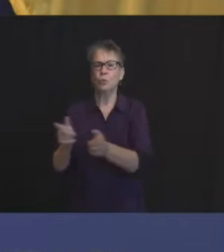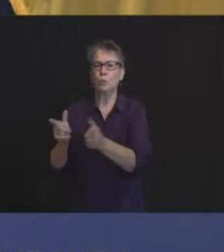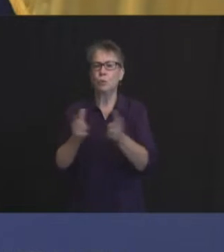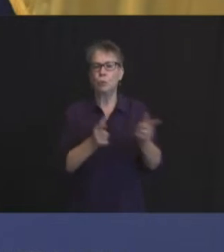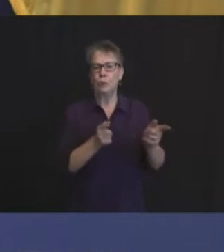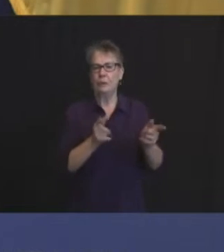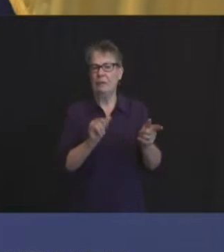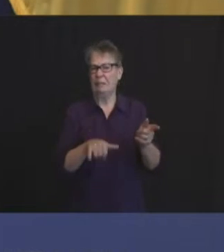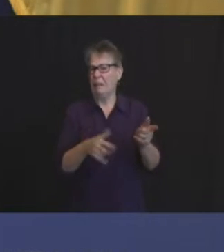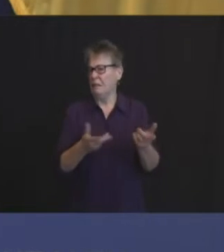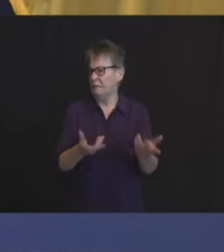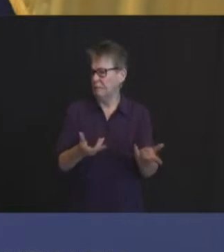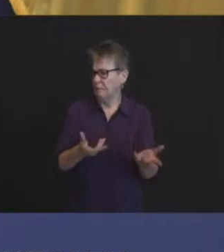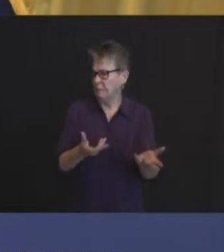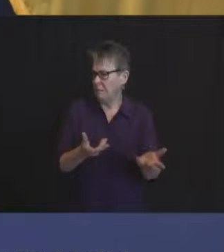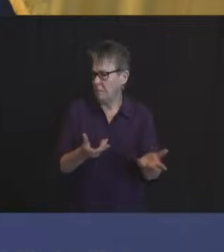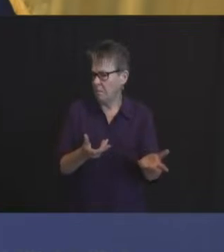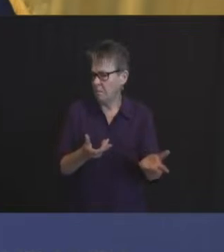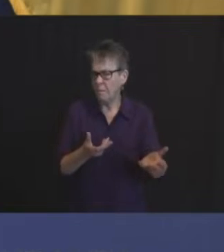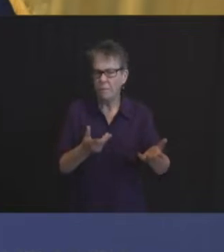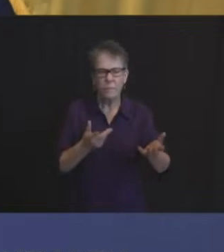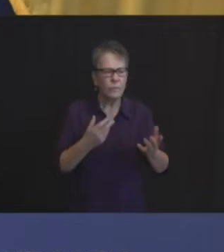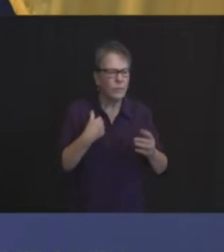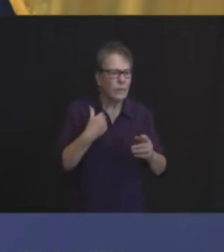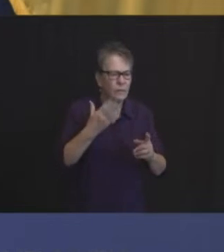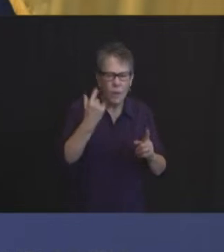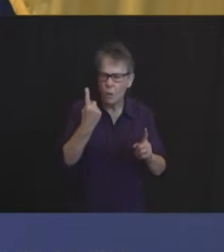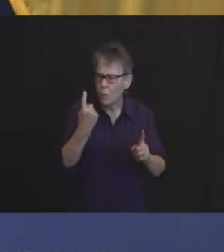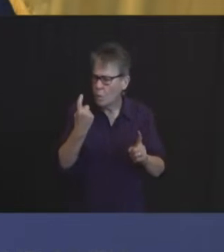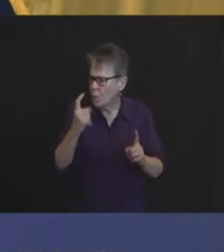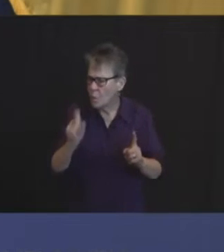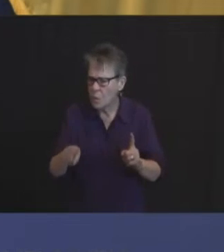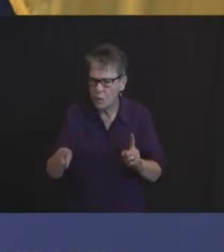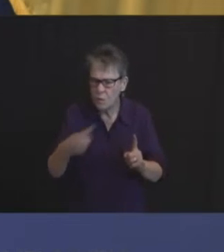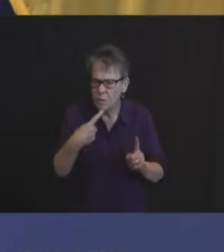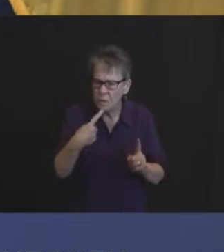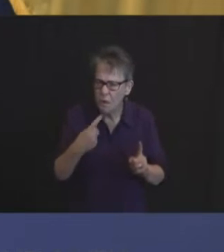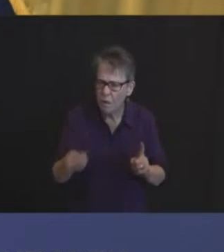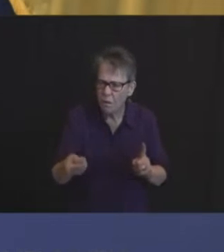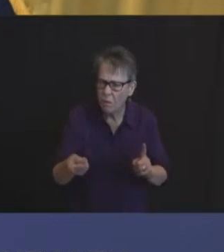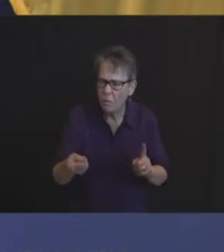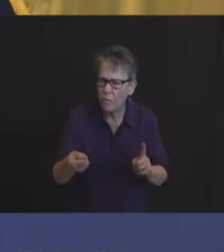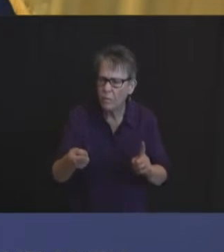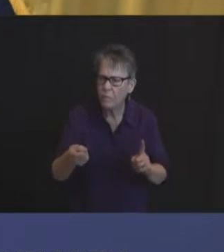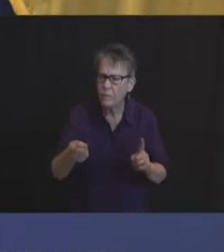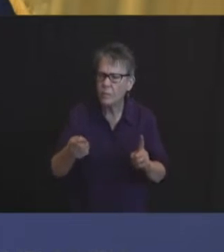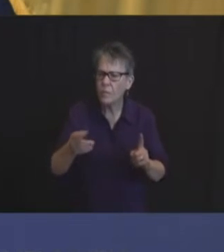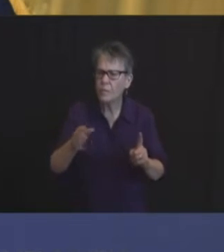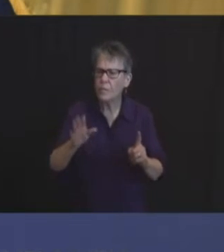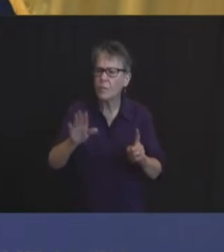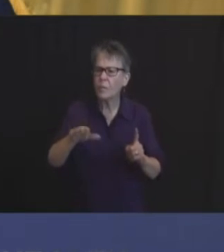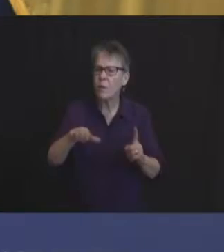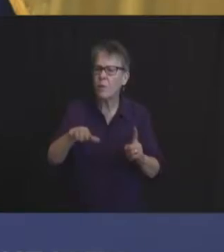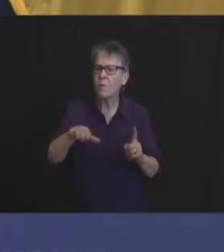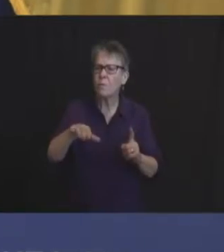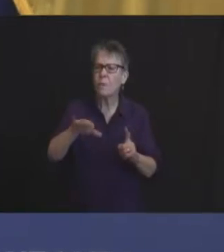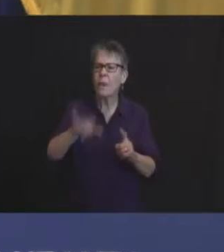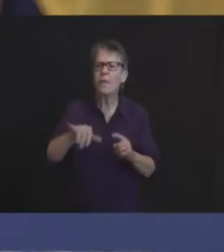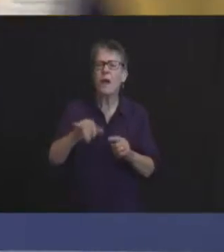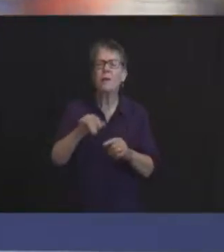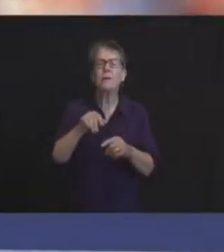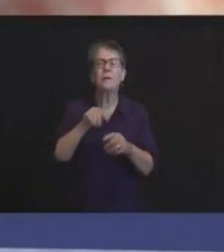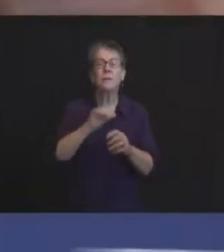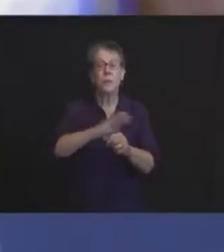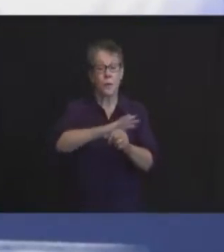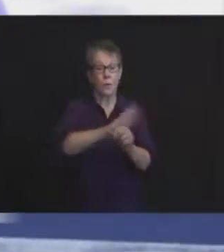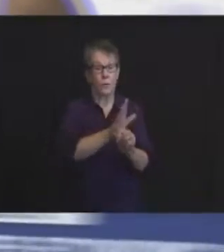Oh yeah, we forgot that. Yeah. UK strain. We're assuming that it's in our midst. But Tina, do you want to comment on that? Yeah, right now we